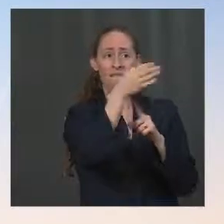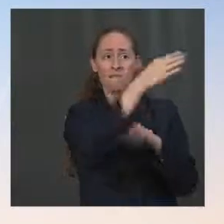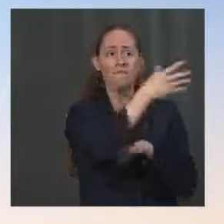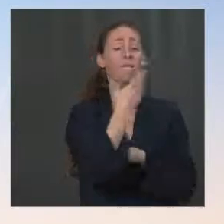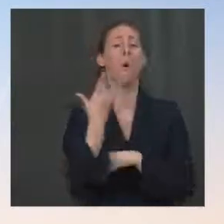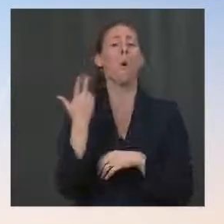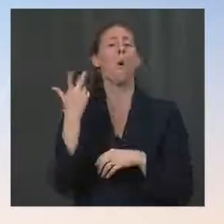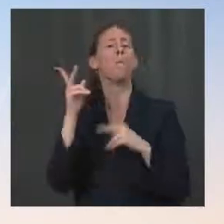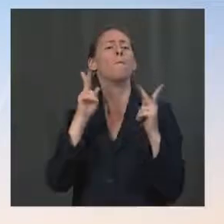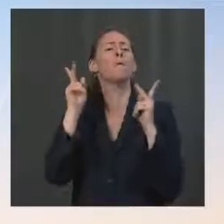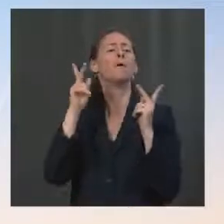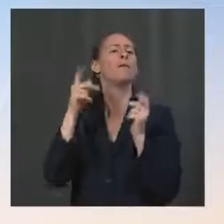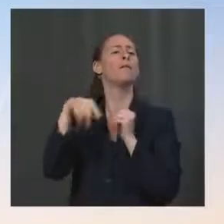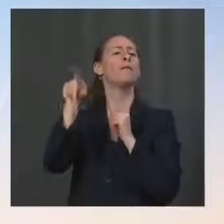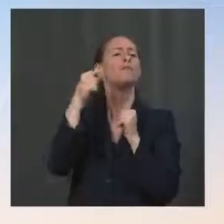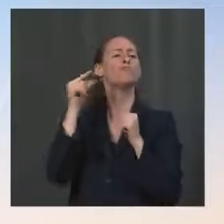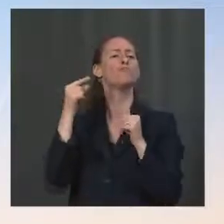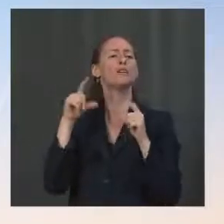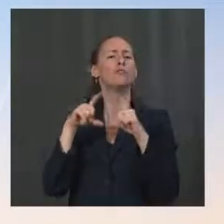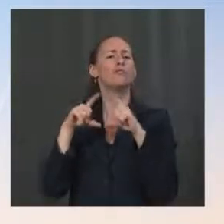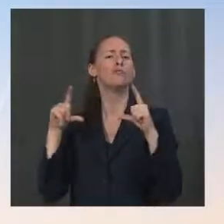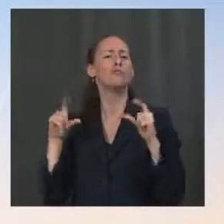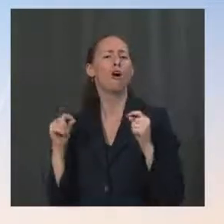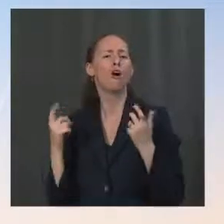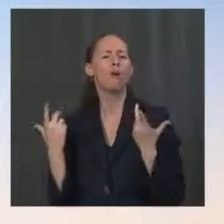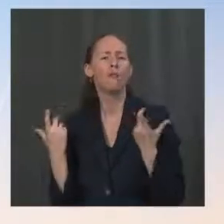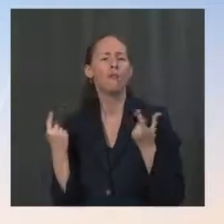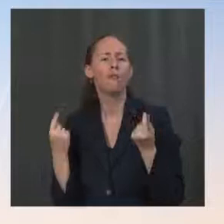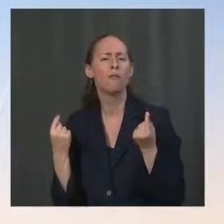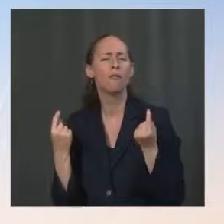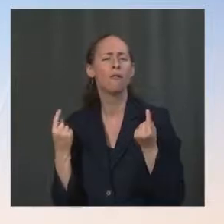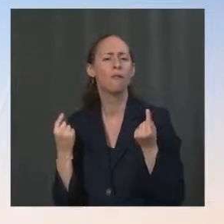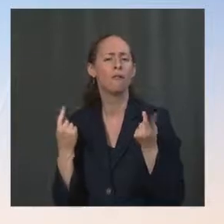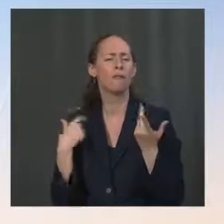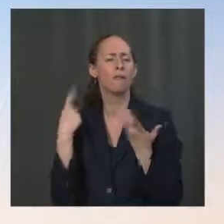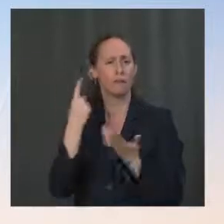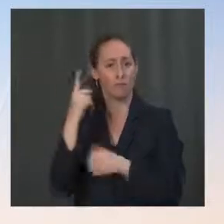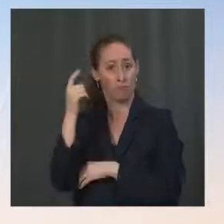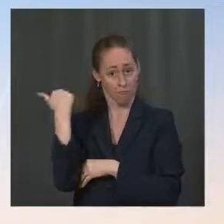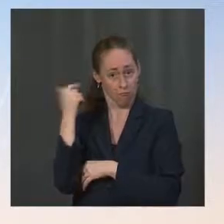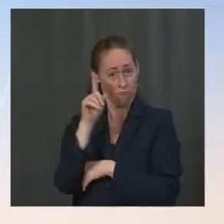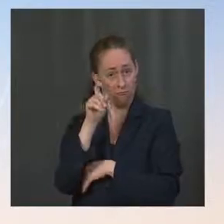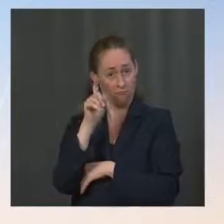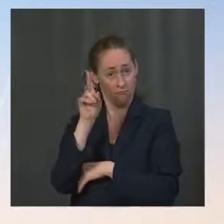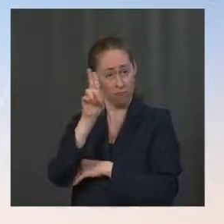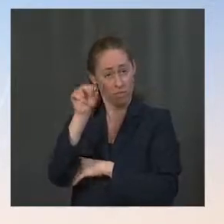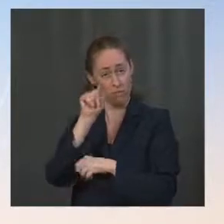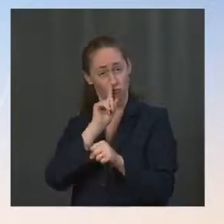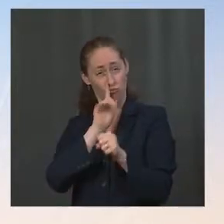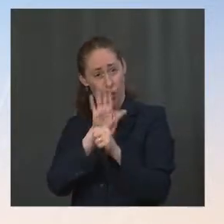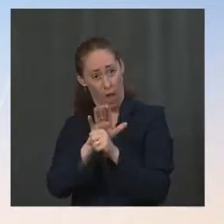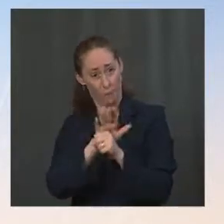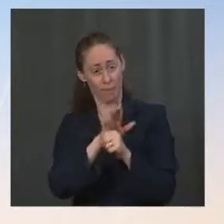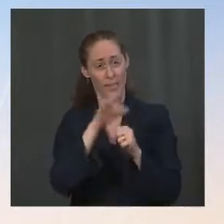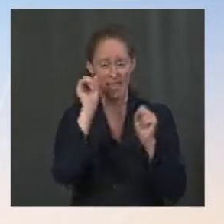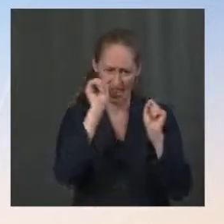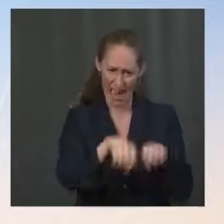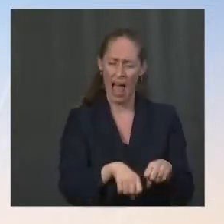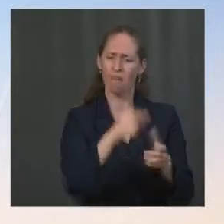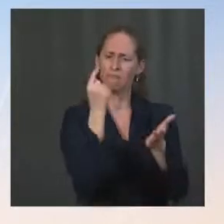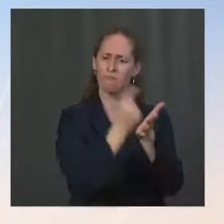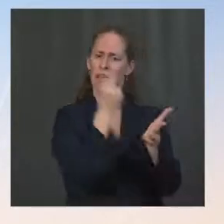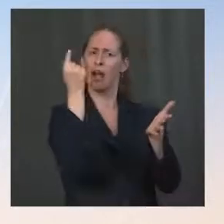or someone else who wants to get out, is the U.S. guaranteeing that you will be able to get out? I don't think we